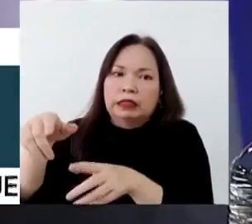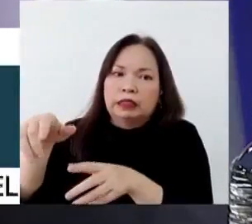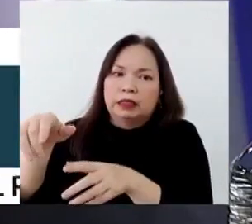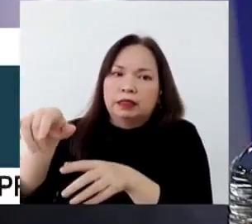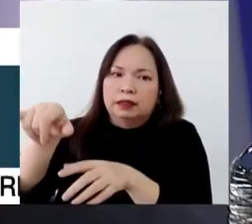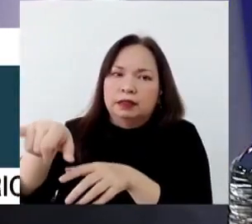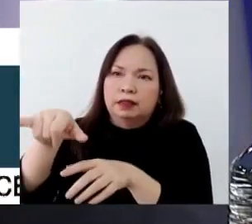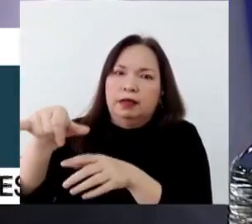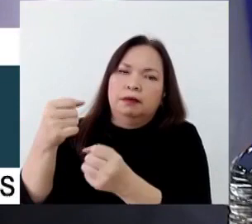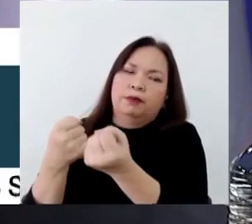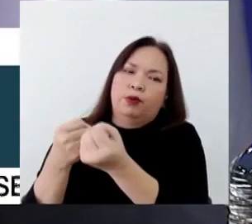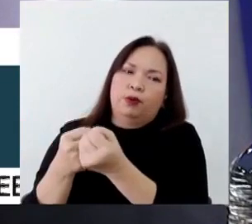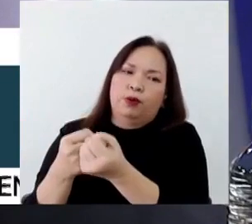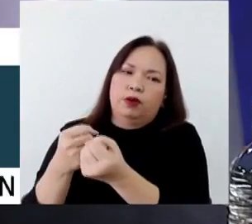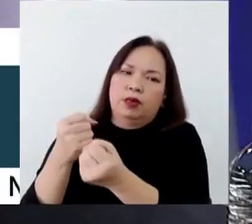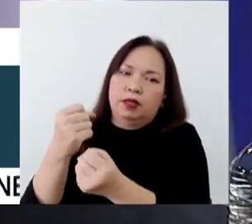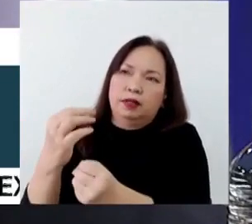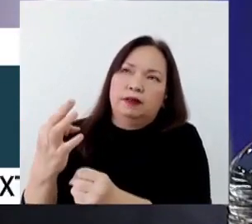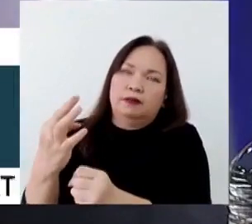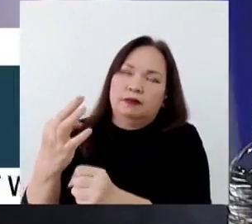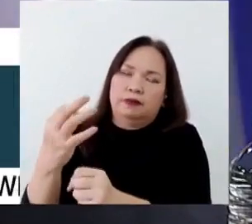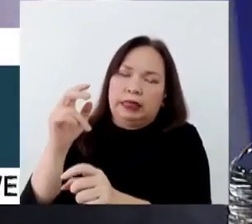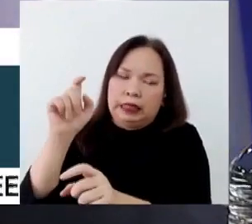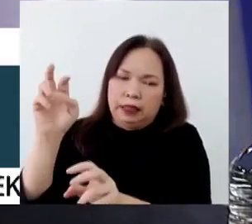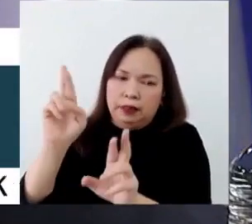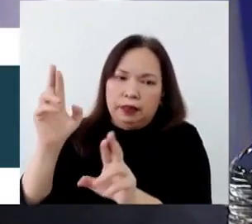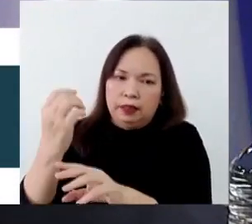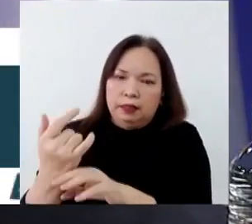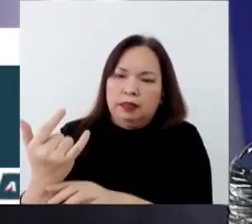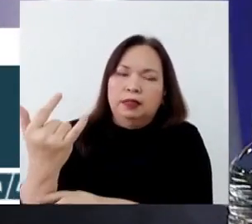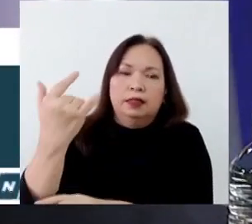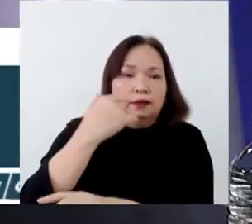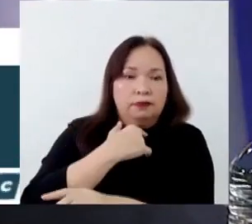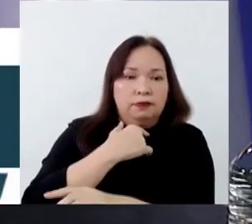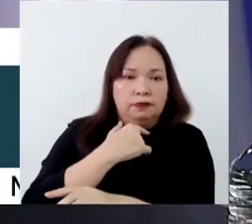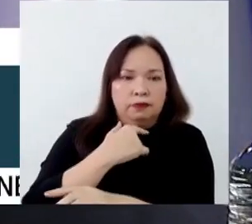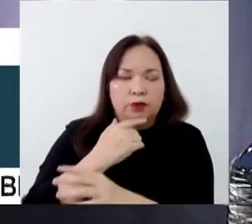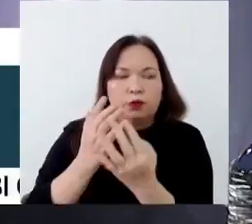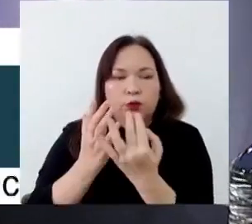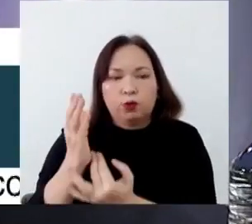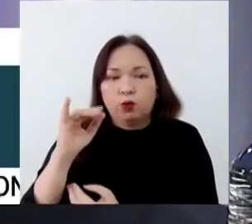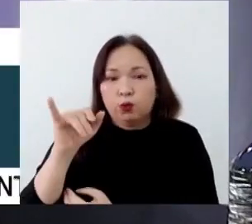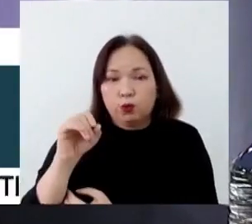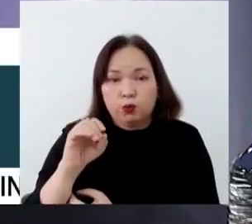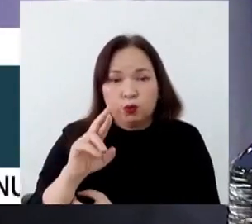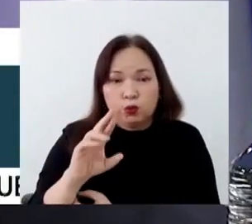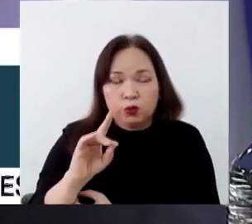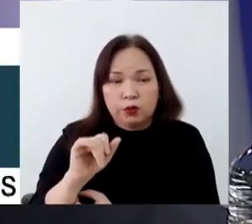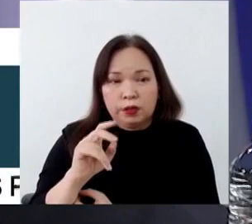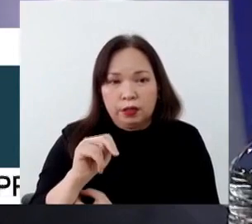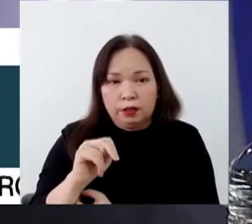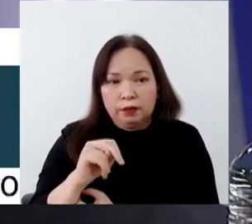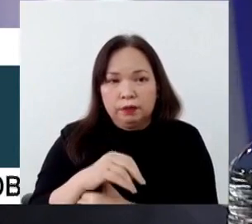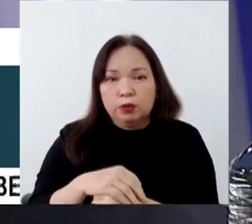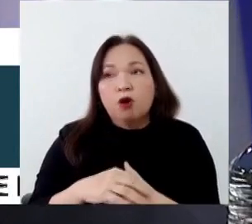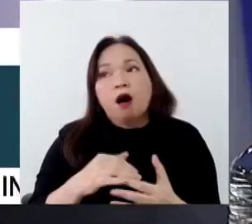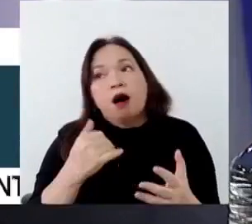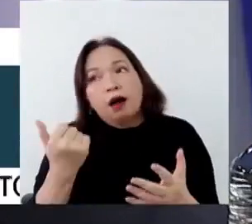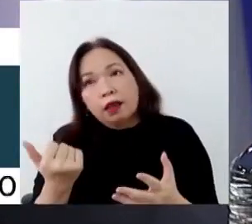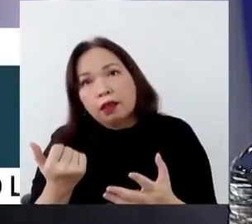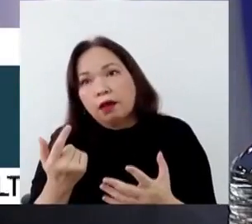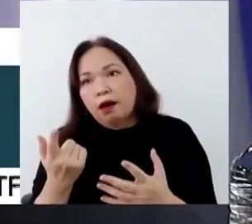not via El Al, to leave via Jordan. In fact, 4 have entered Jordan from Israel for this tourist.